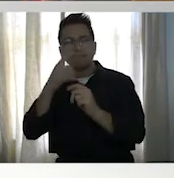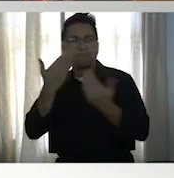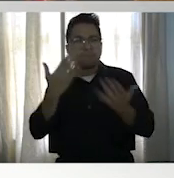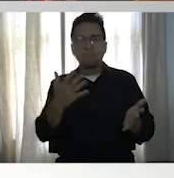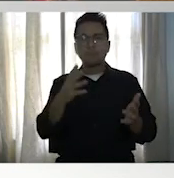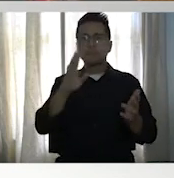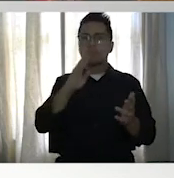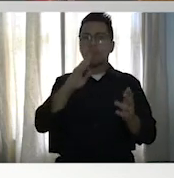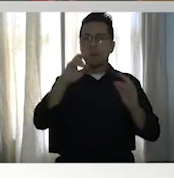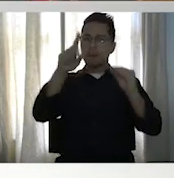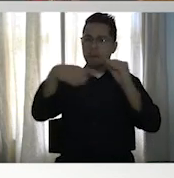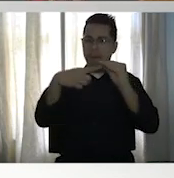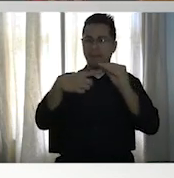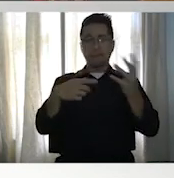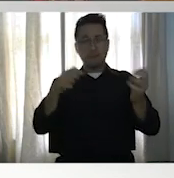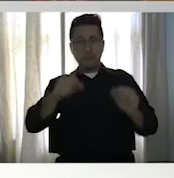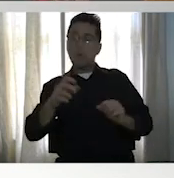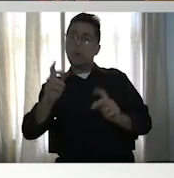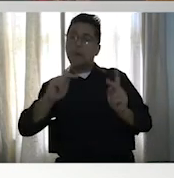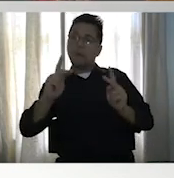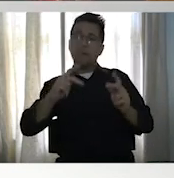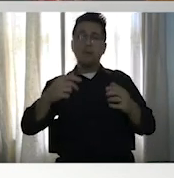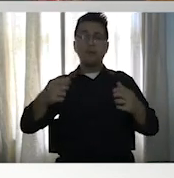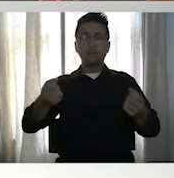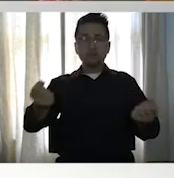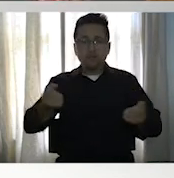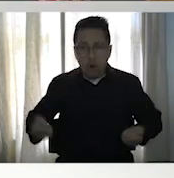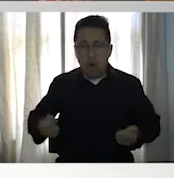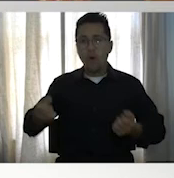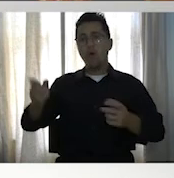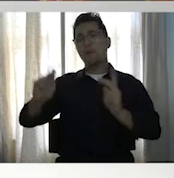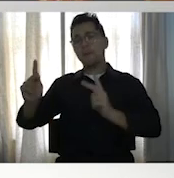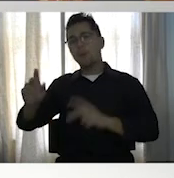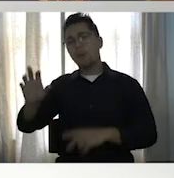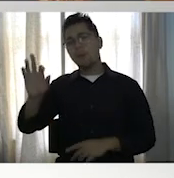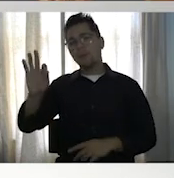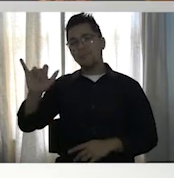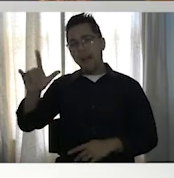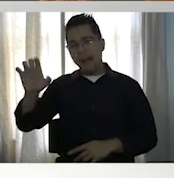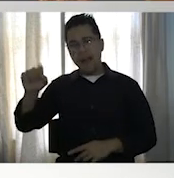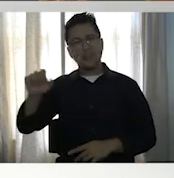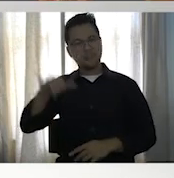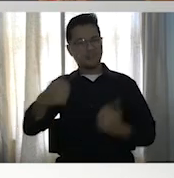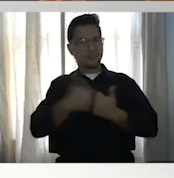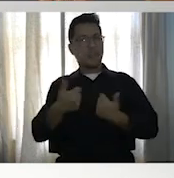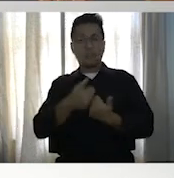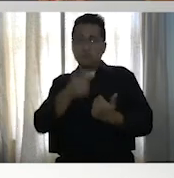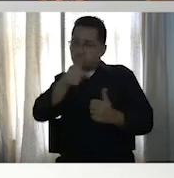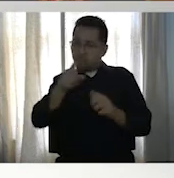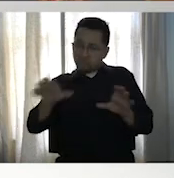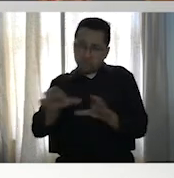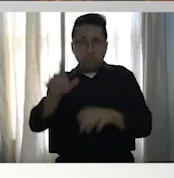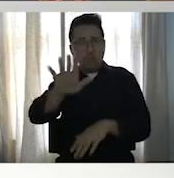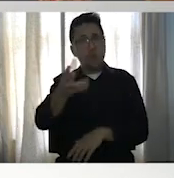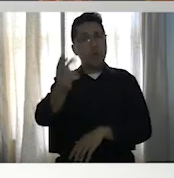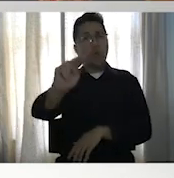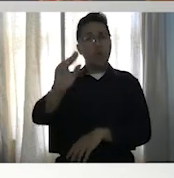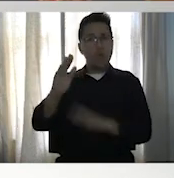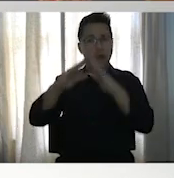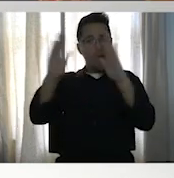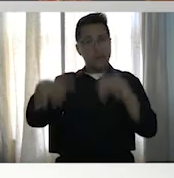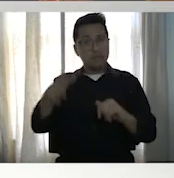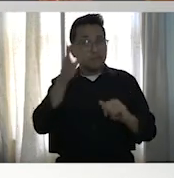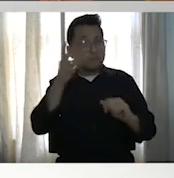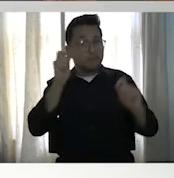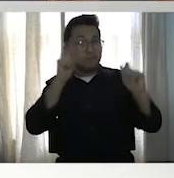can do something called people drawers or people files, whatever you want to talk about. And you should even do it in your own house. You'd be surprised at what